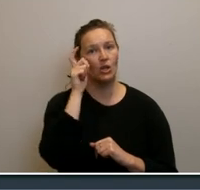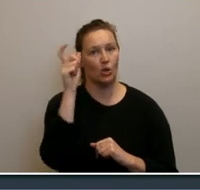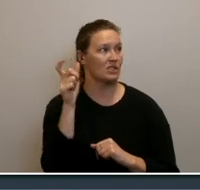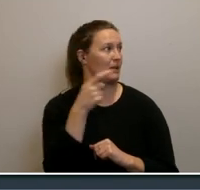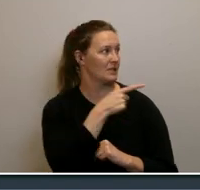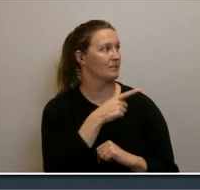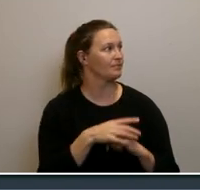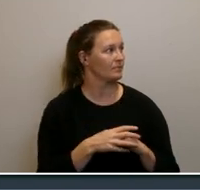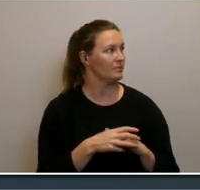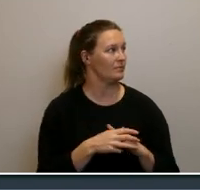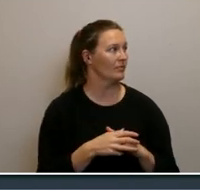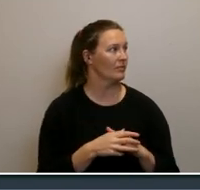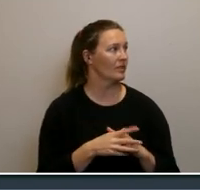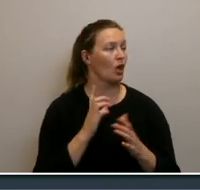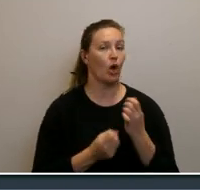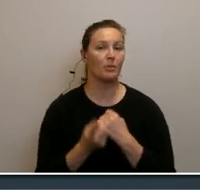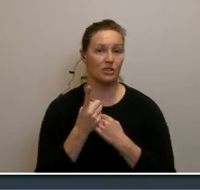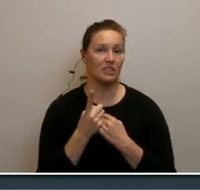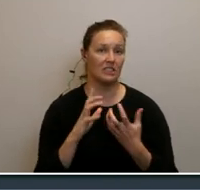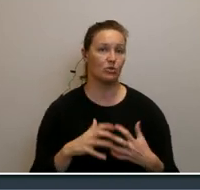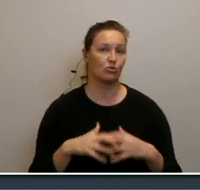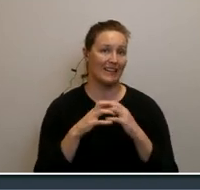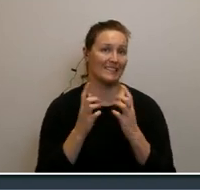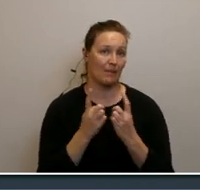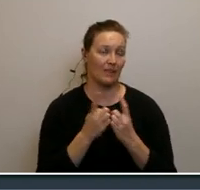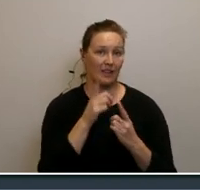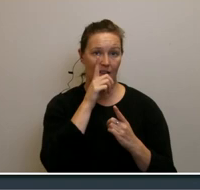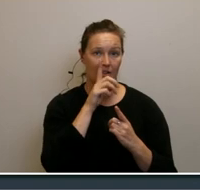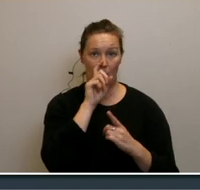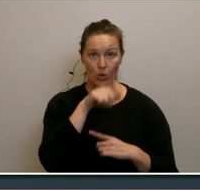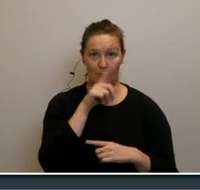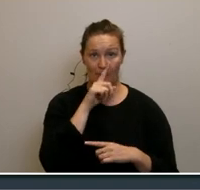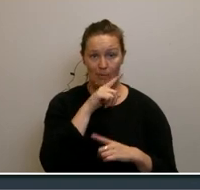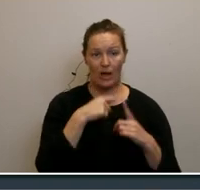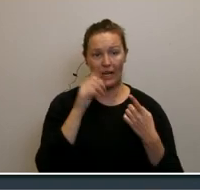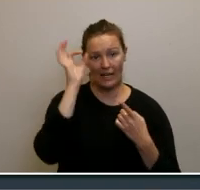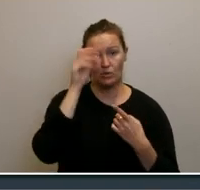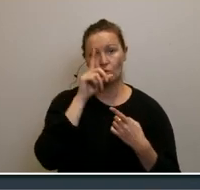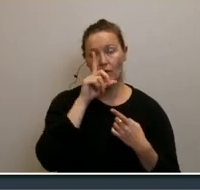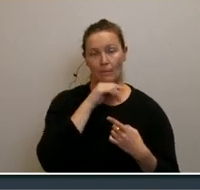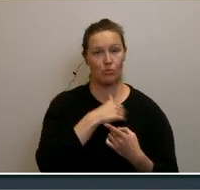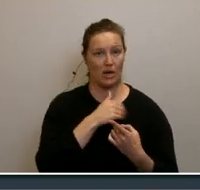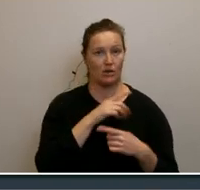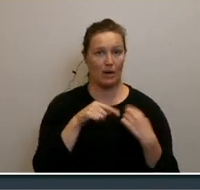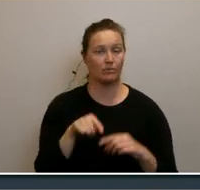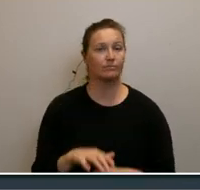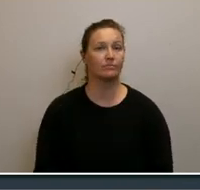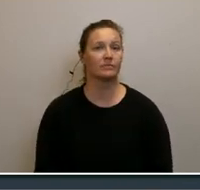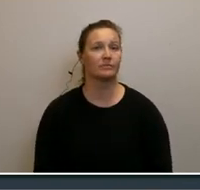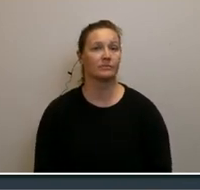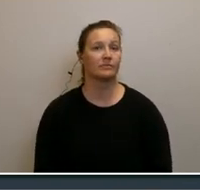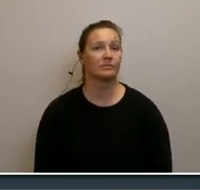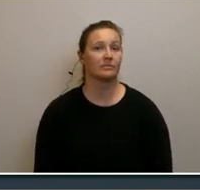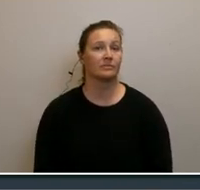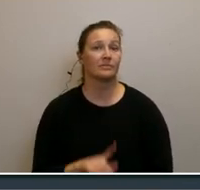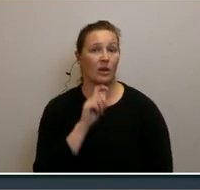concept. And it's an opportunity to create something that the people of Hawke's Bay and the councils will be proud of. Believe